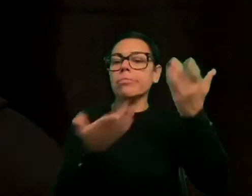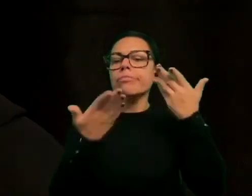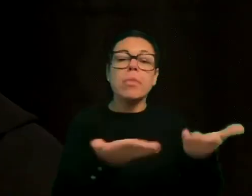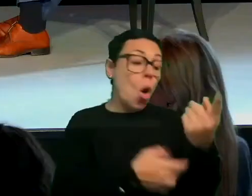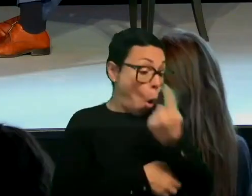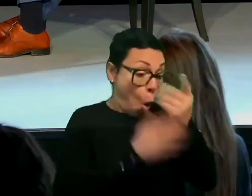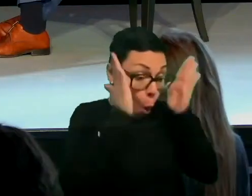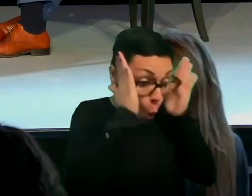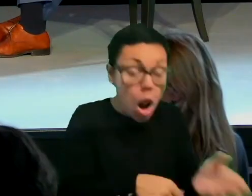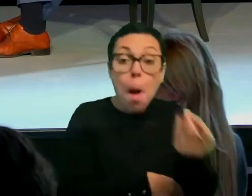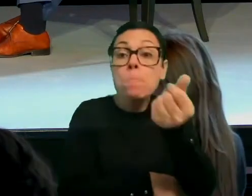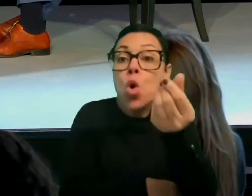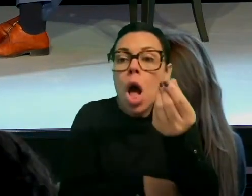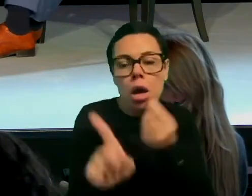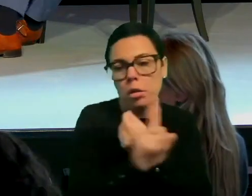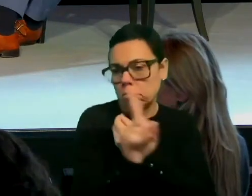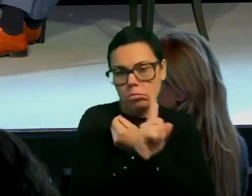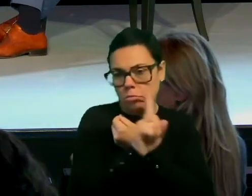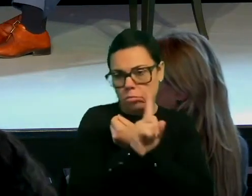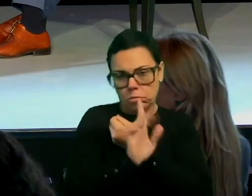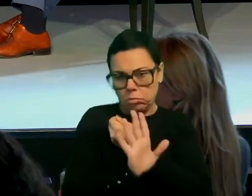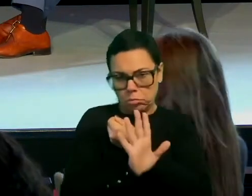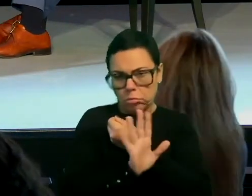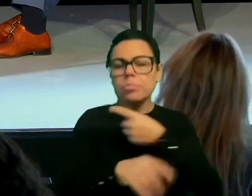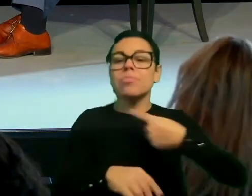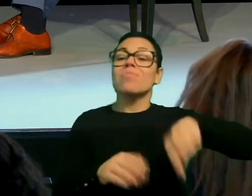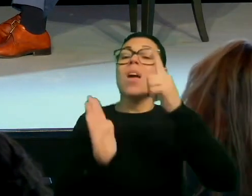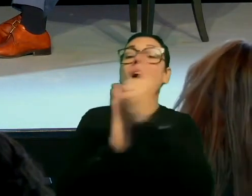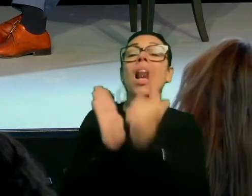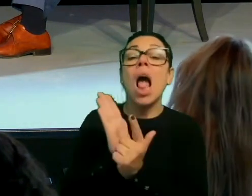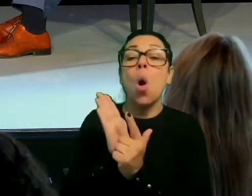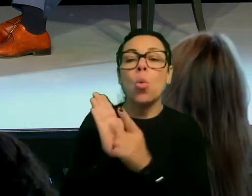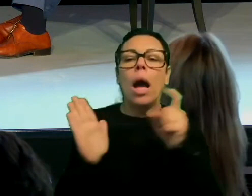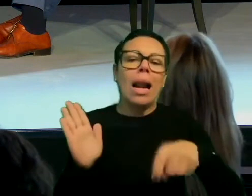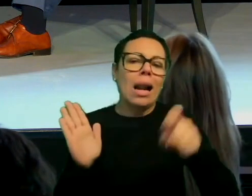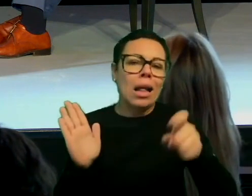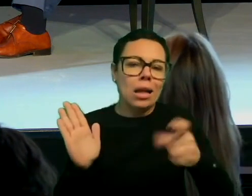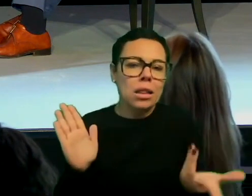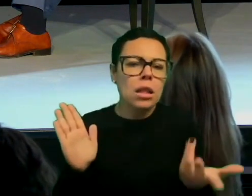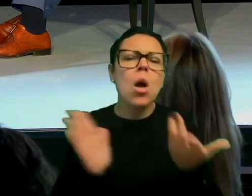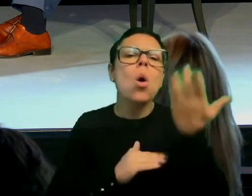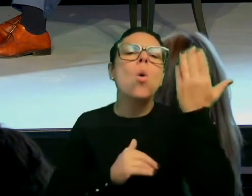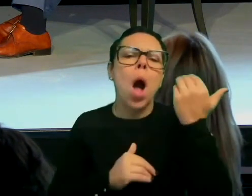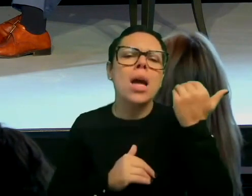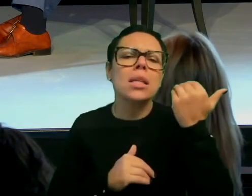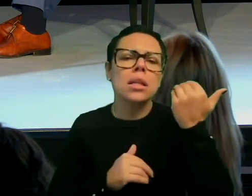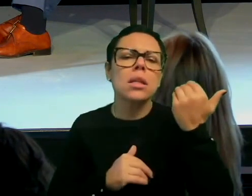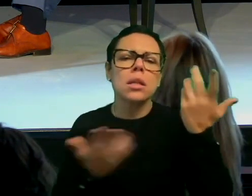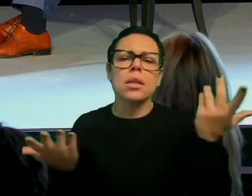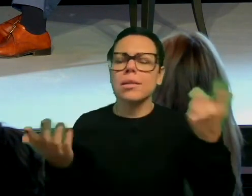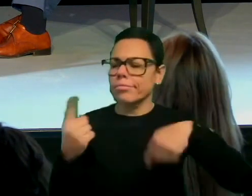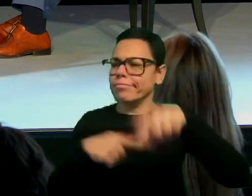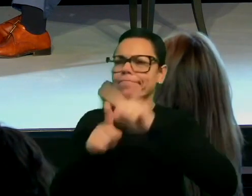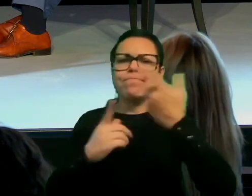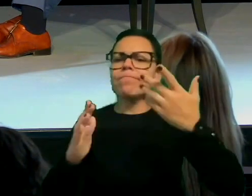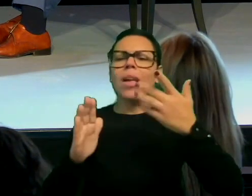need legislation, is that because the market has failed or because we're making progress? Is it a shame that we need